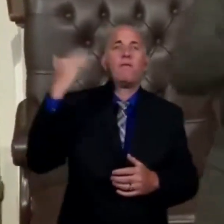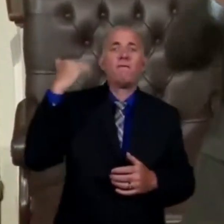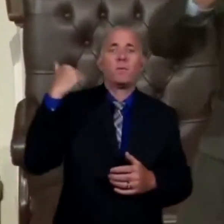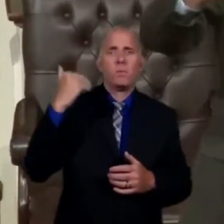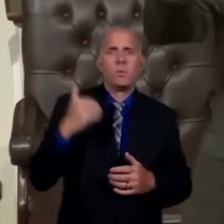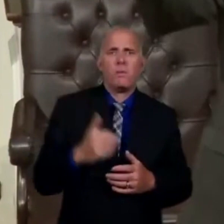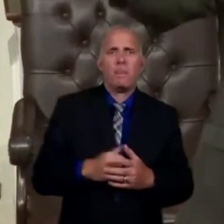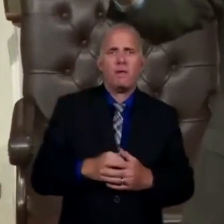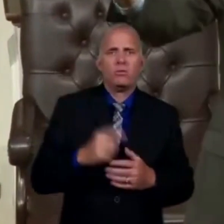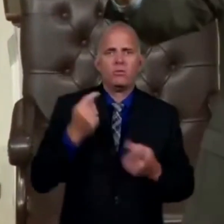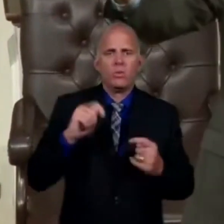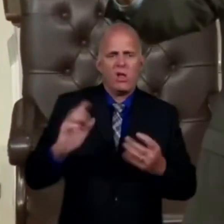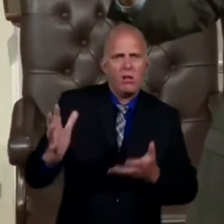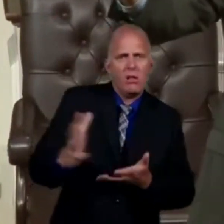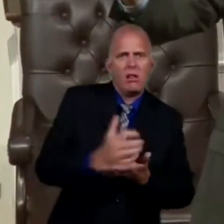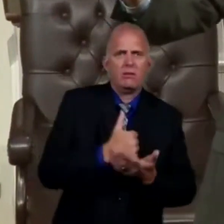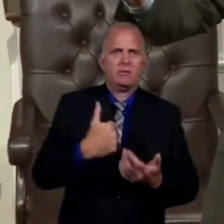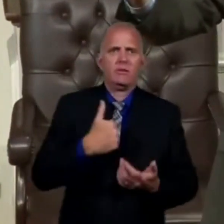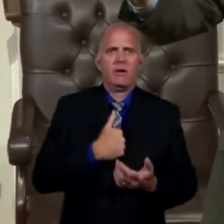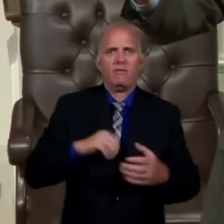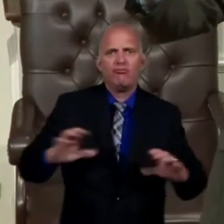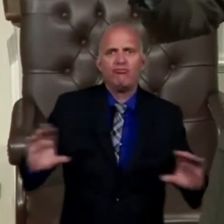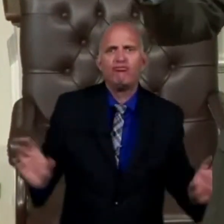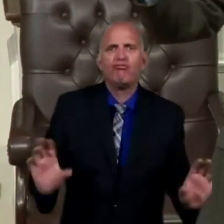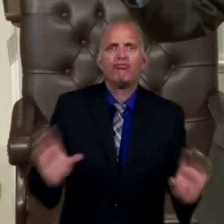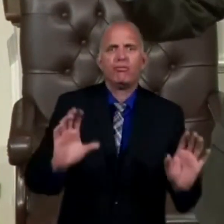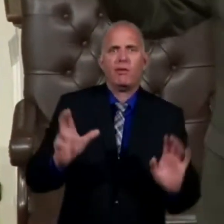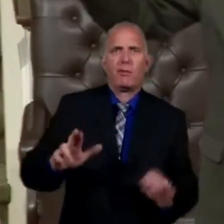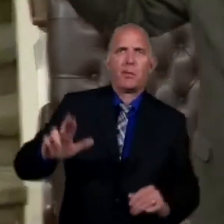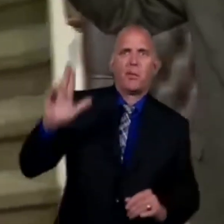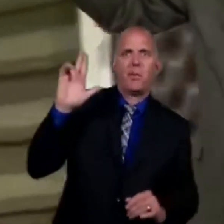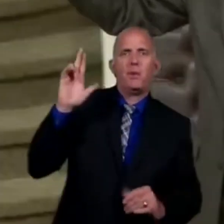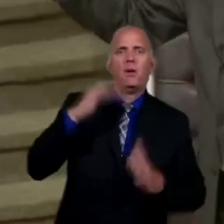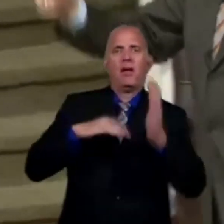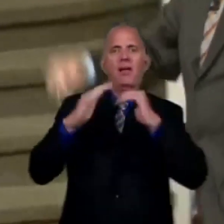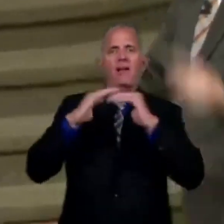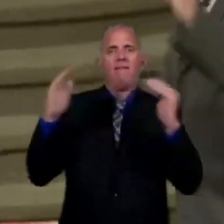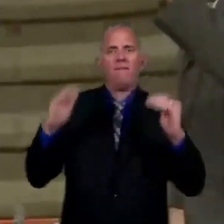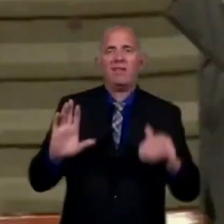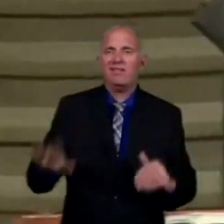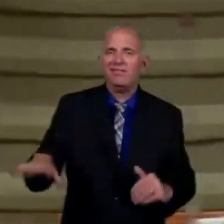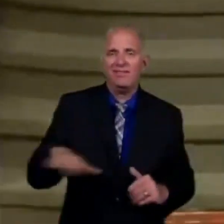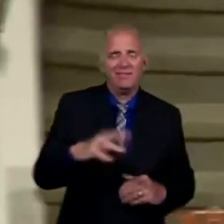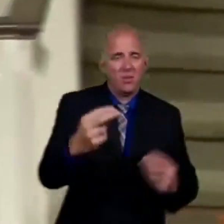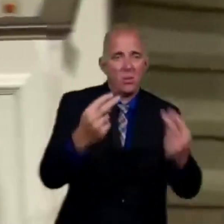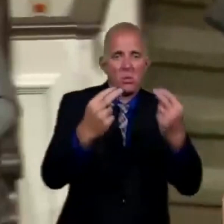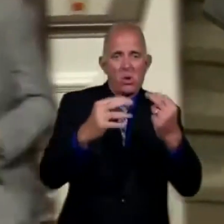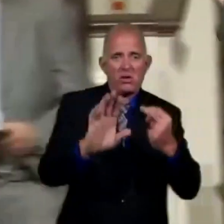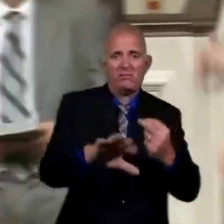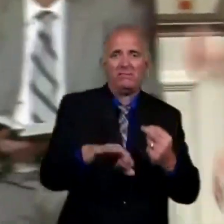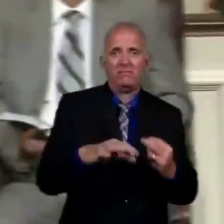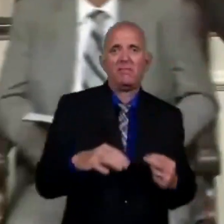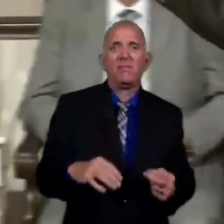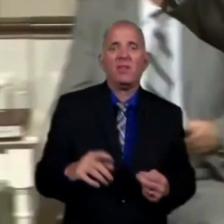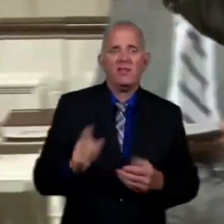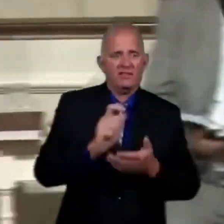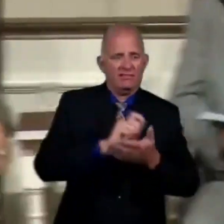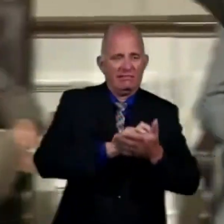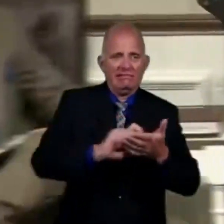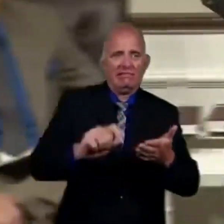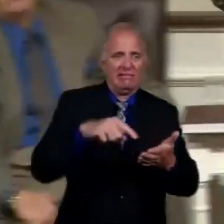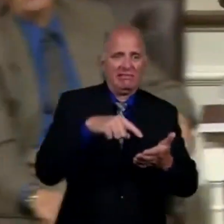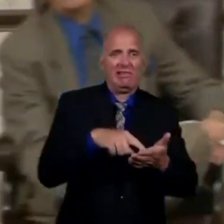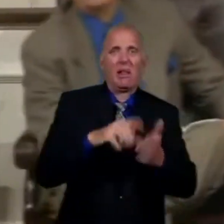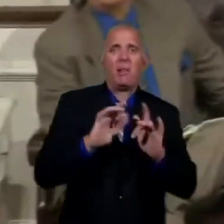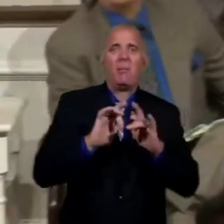try to earn our way to salvation. Listen to me. Look up in here real quickly. Get this underlined in red. Mark it down.